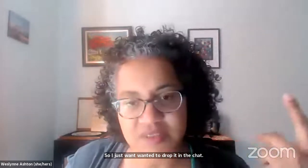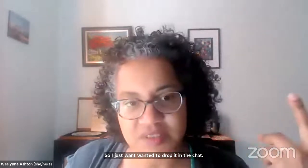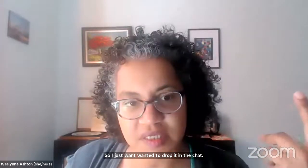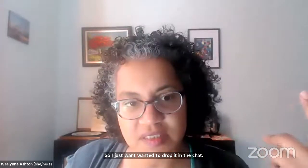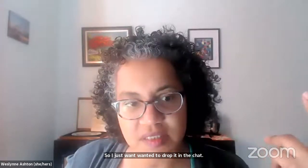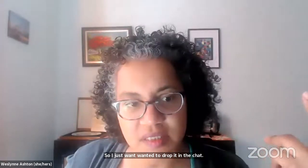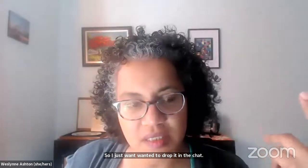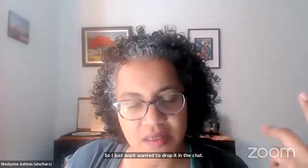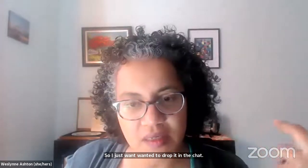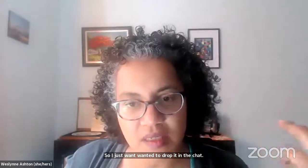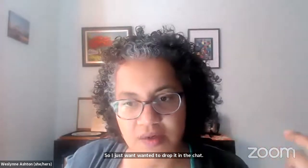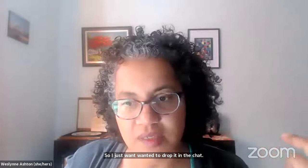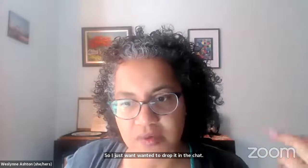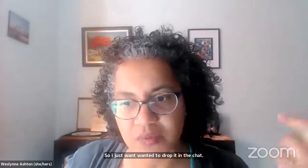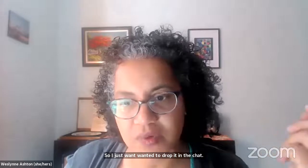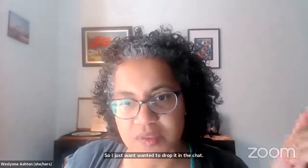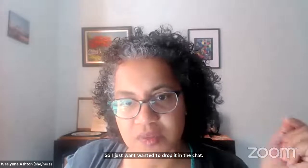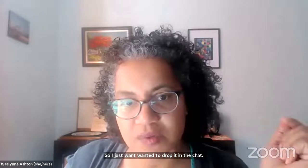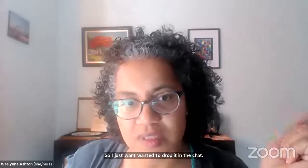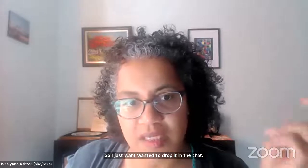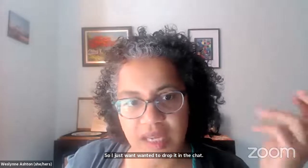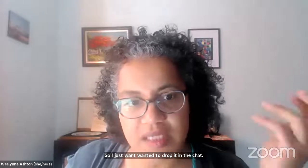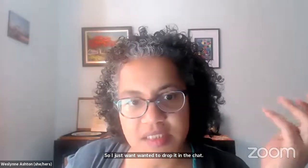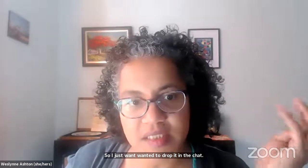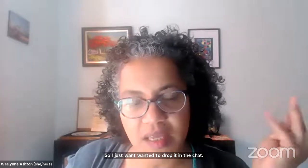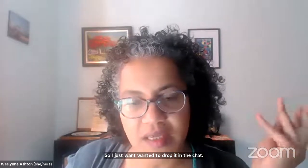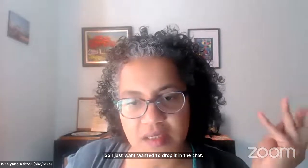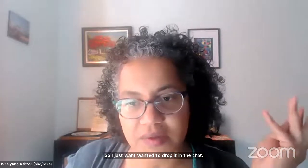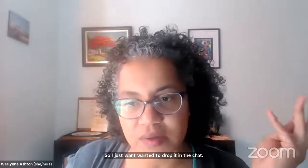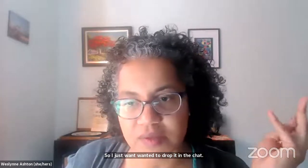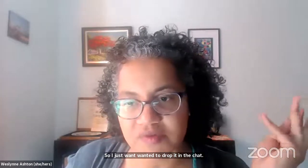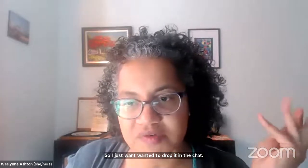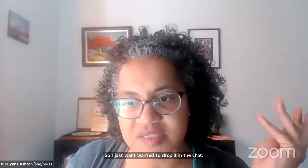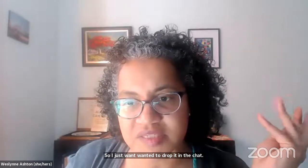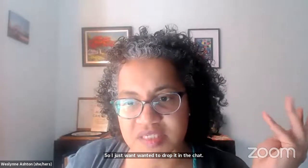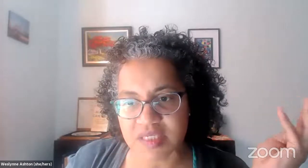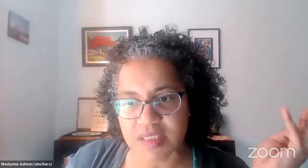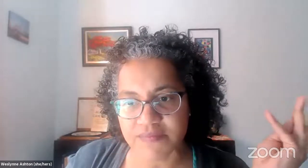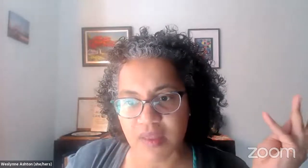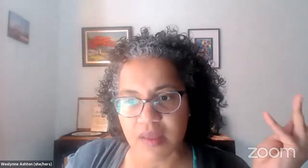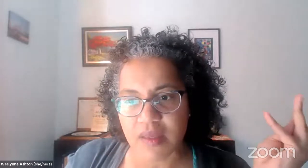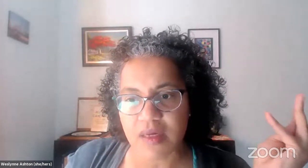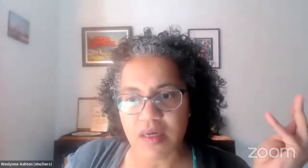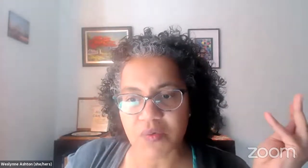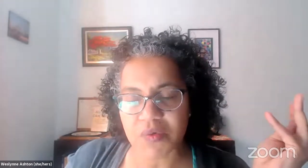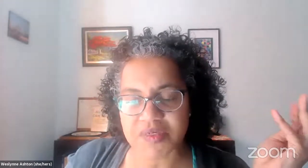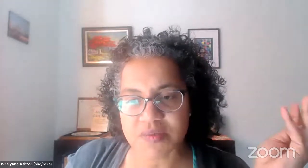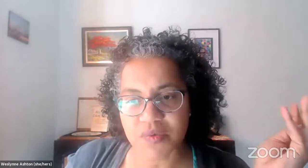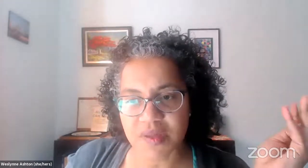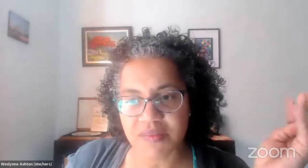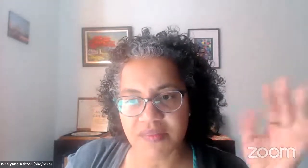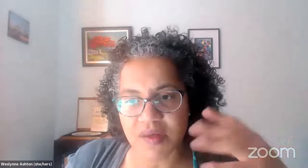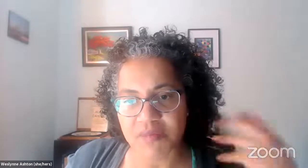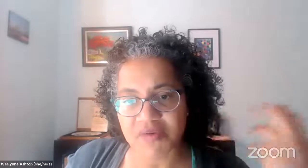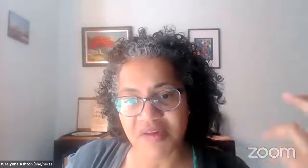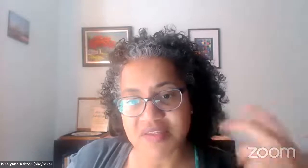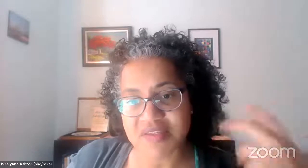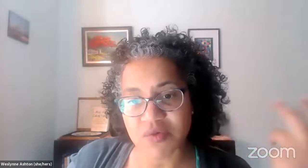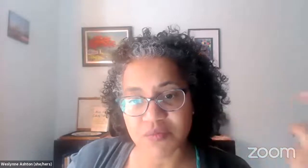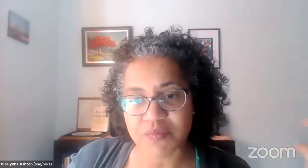the researchers in our network. So Lena Hatchett at Loyola University works with